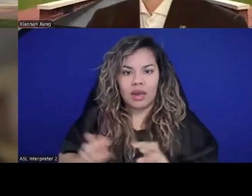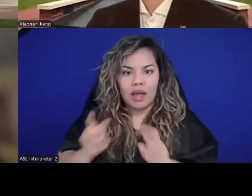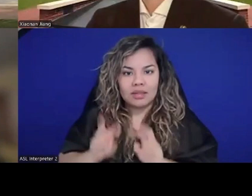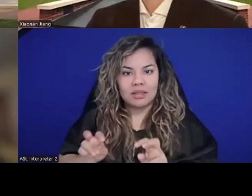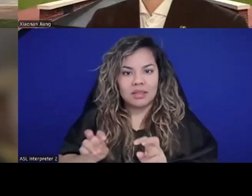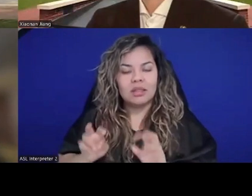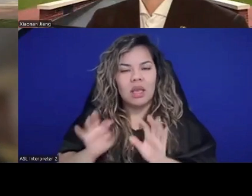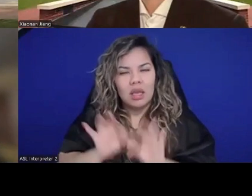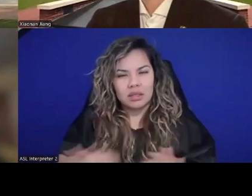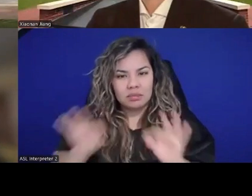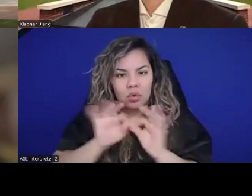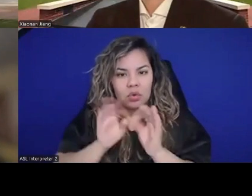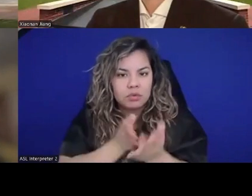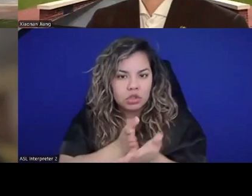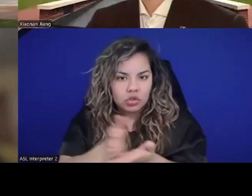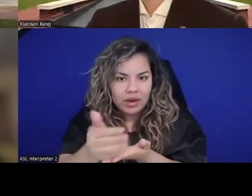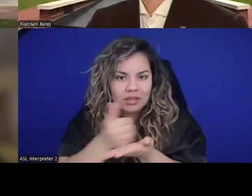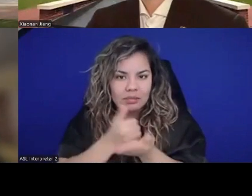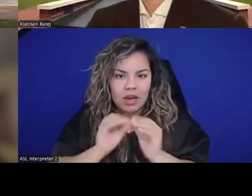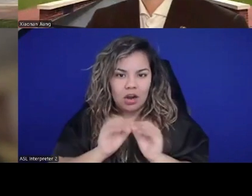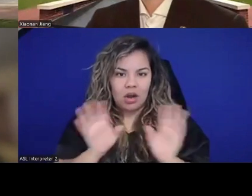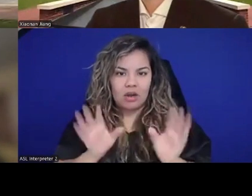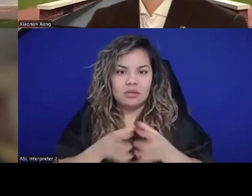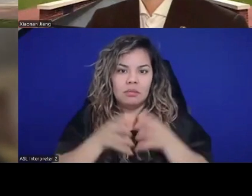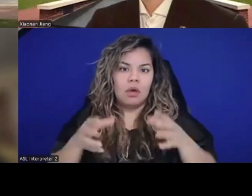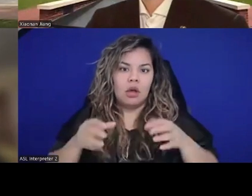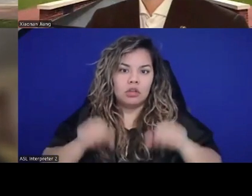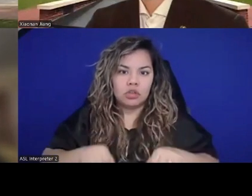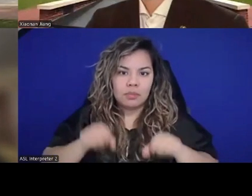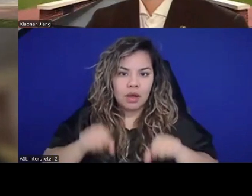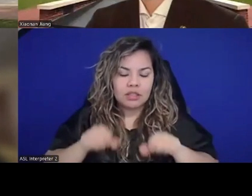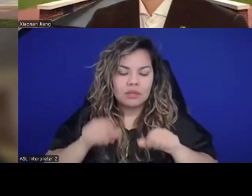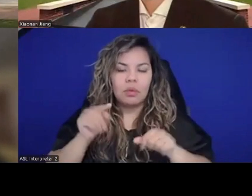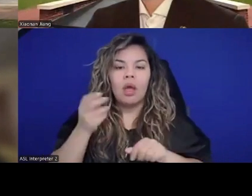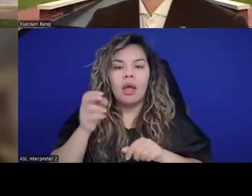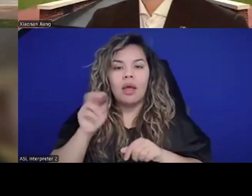as possible, and then present